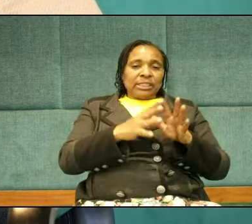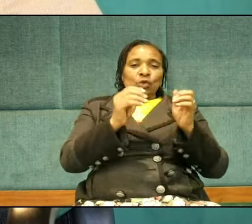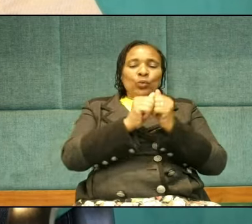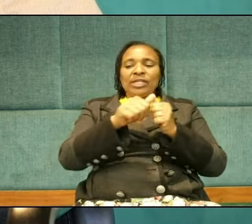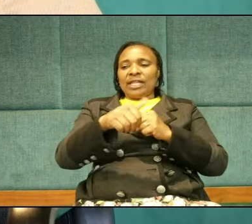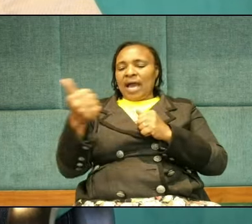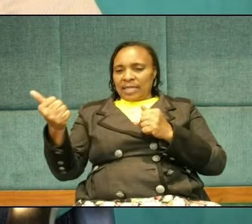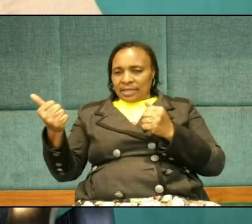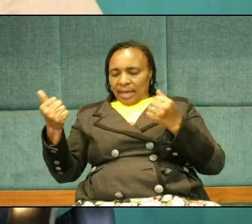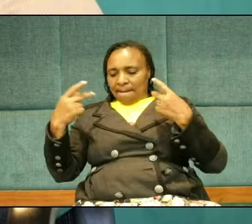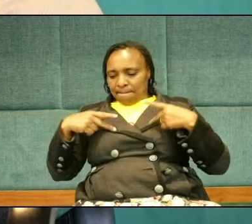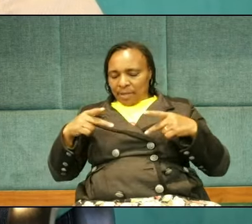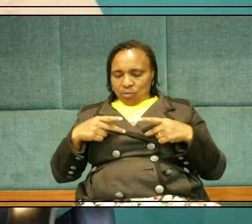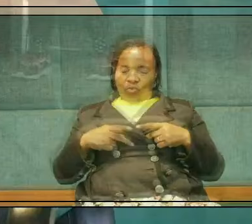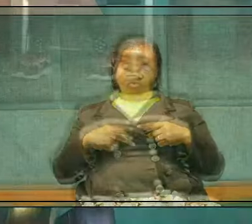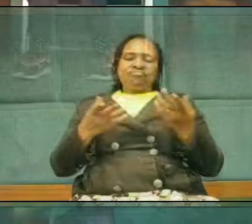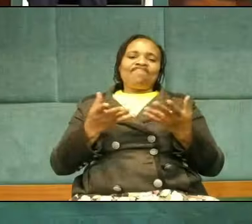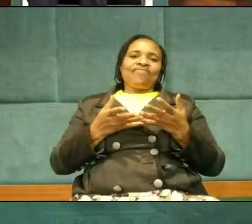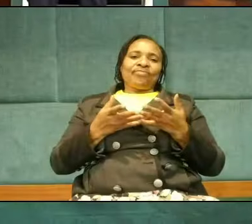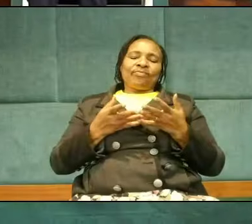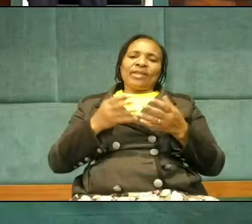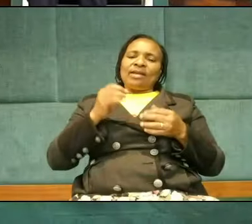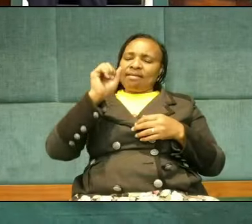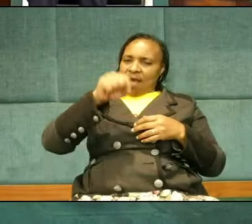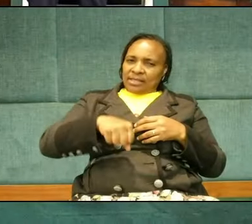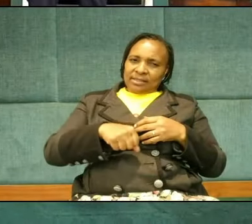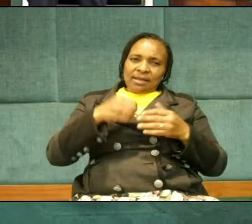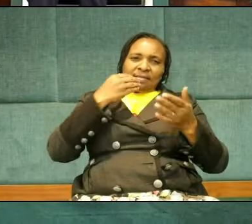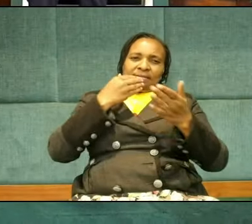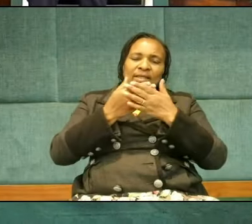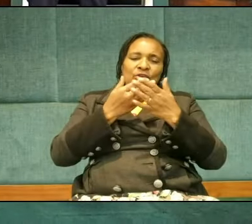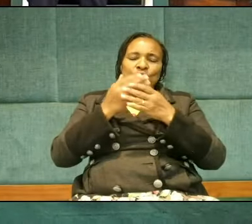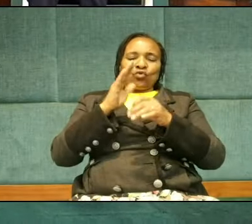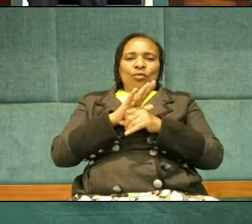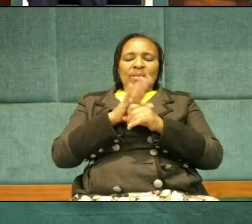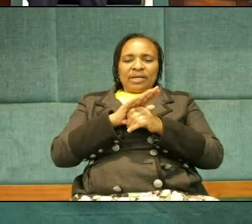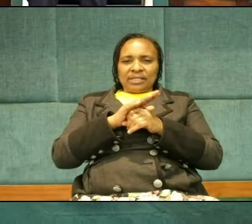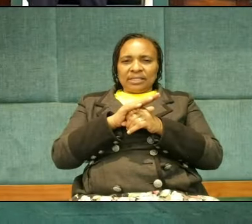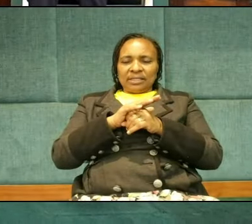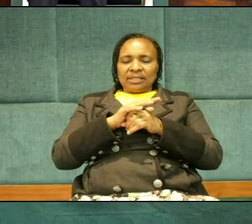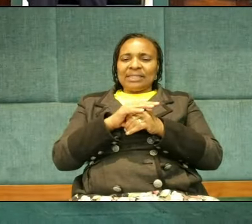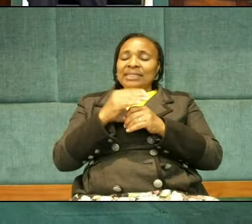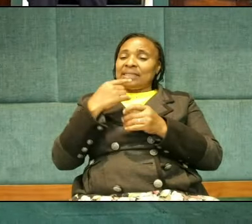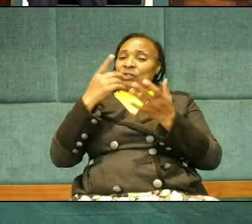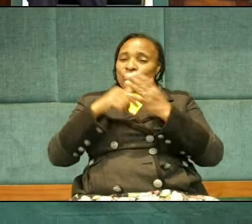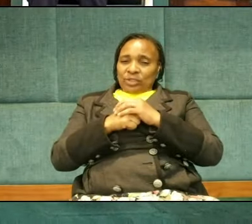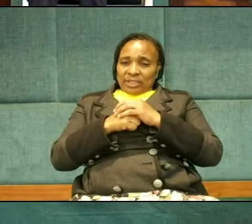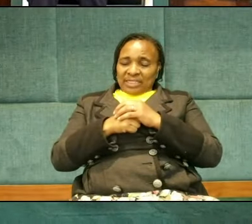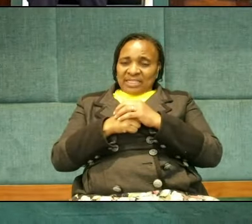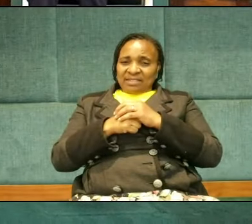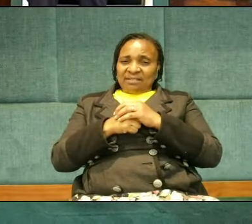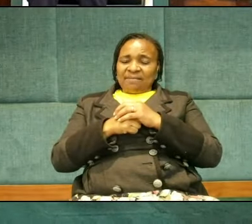other people suffer. Yes, thank you so much. And she really says here that they